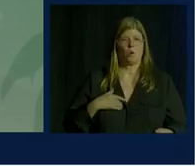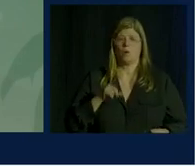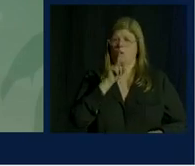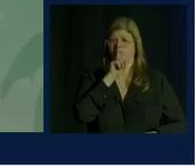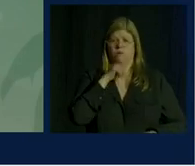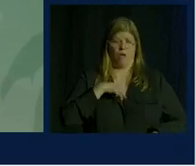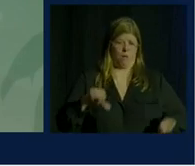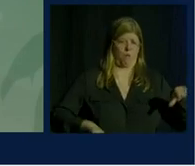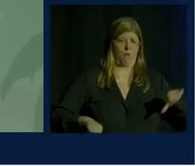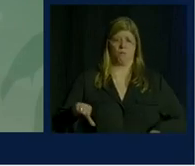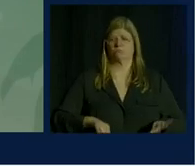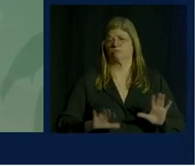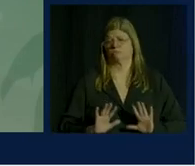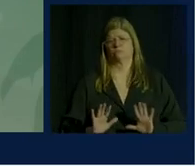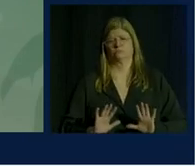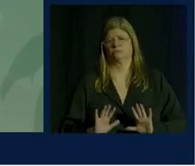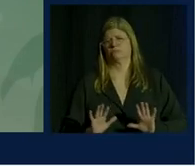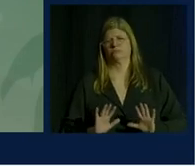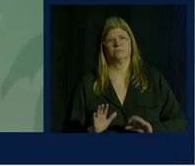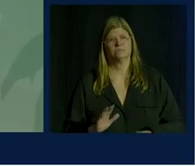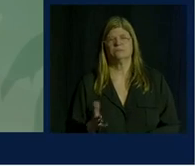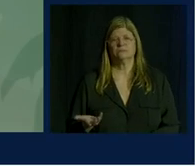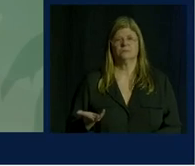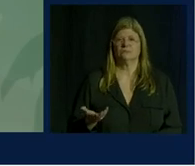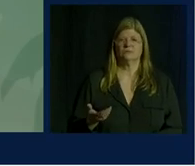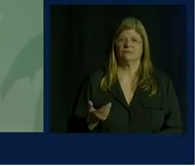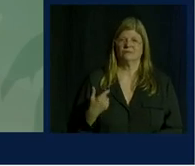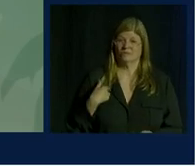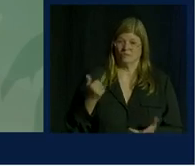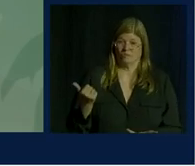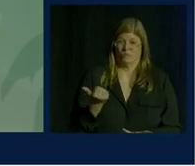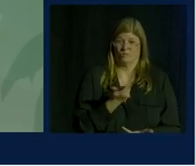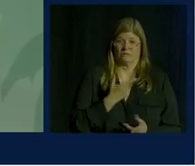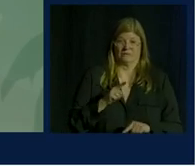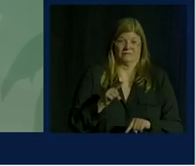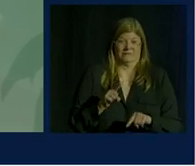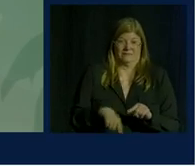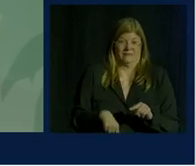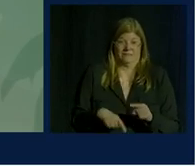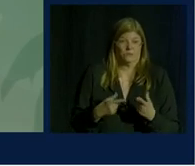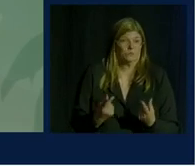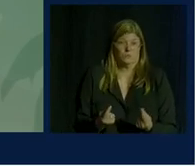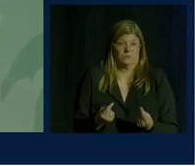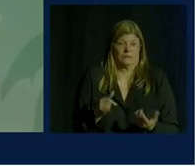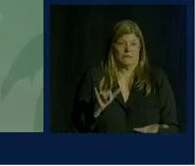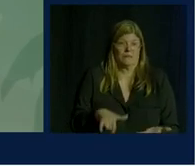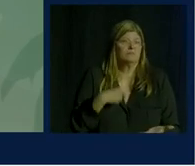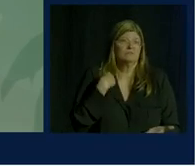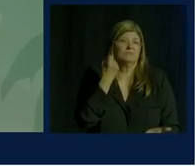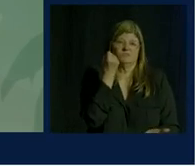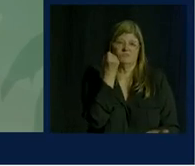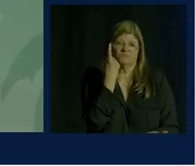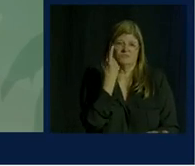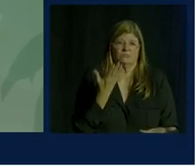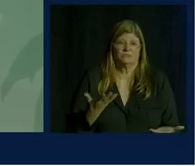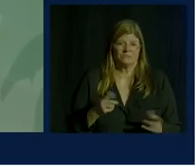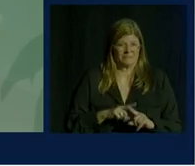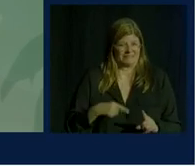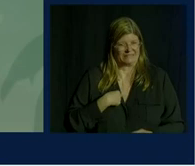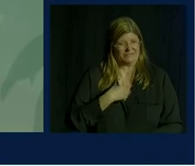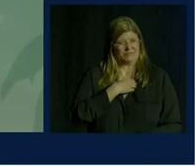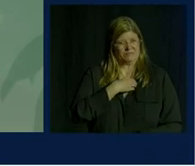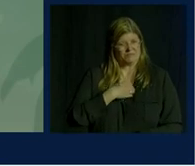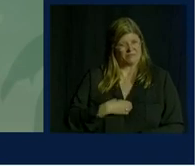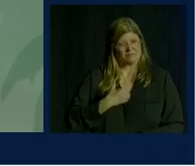nothing to boast about, but not everyone can do that. But the desire to be entrepreneurs and to